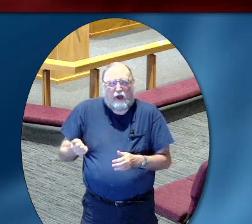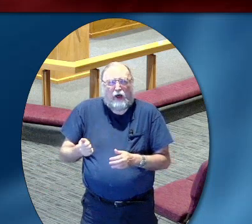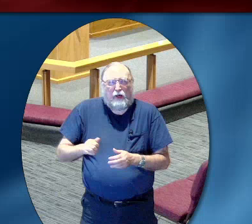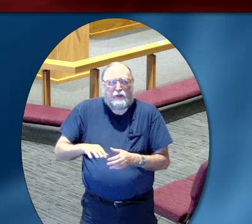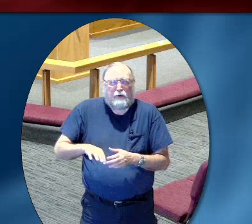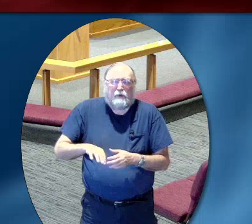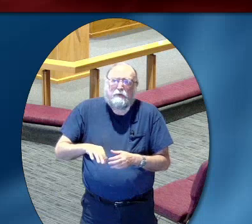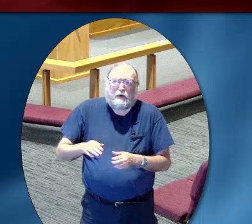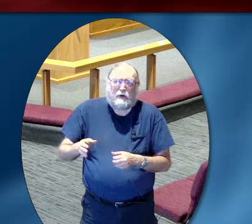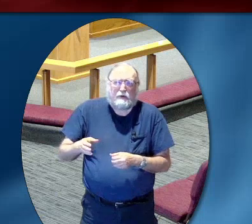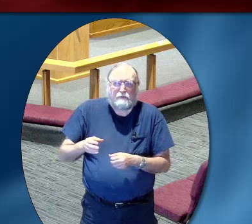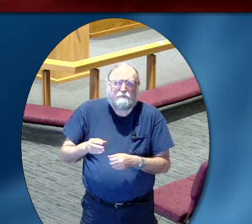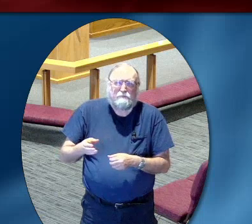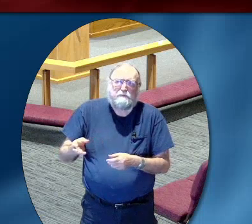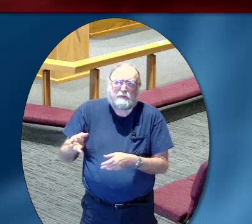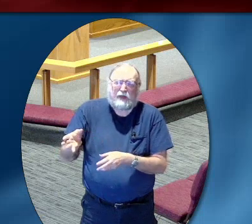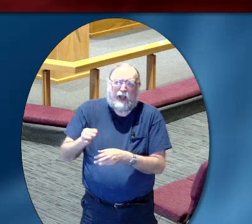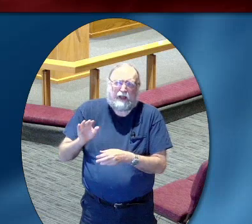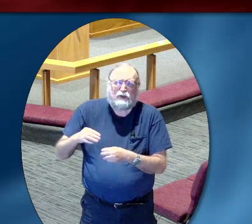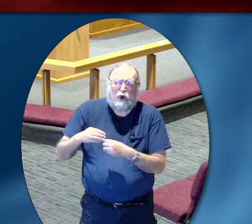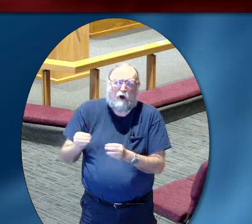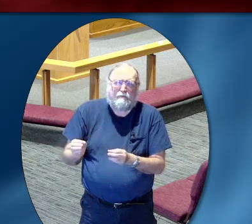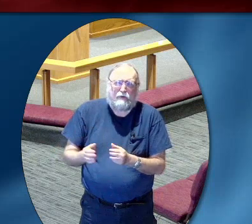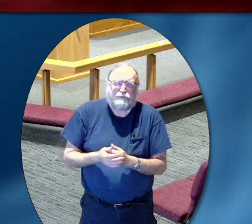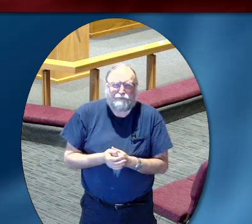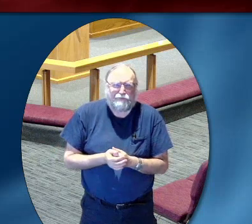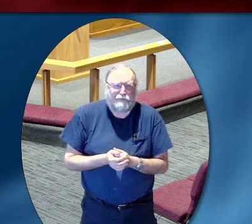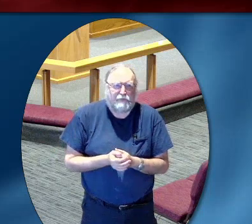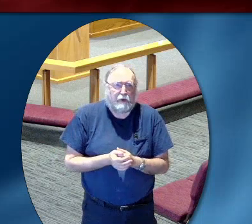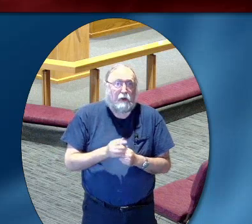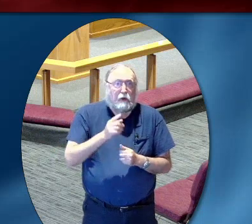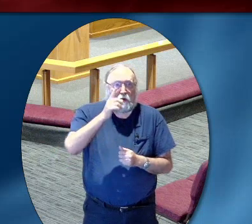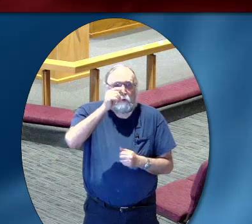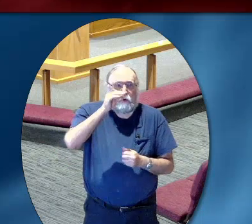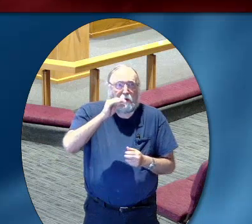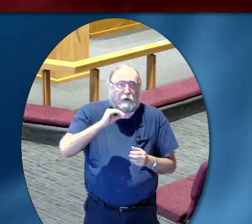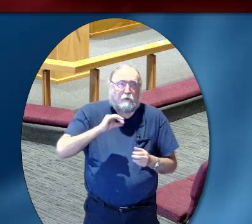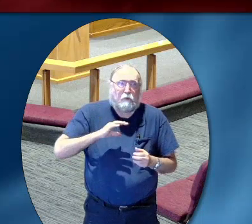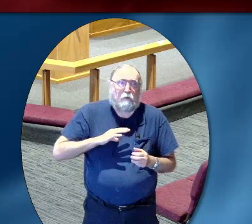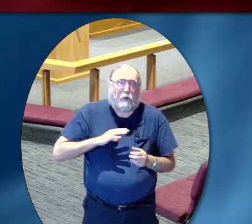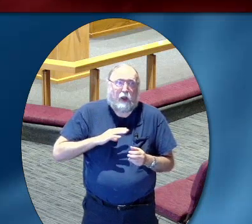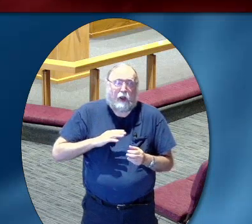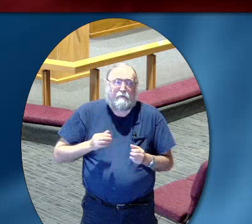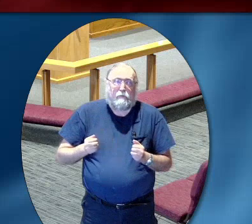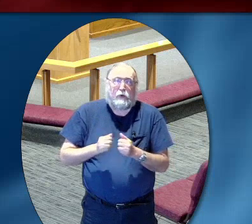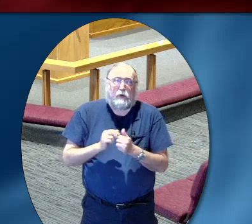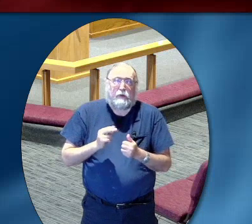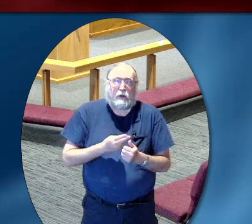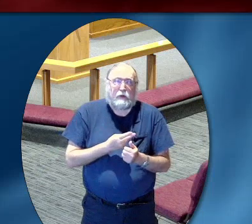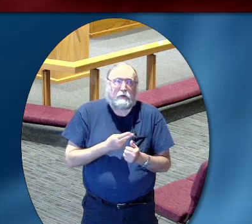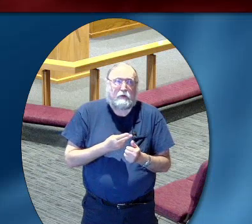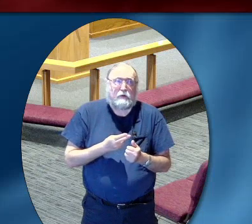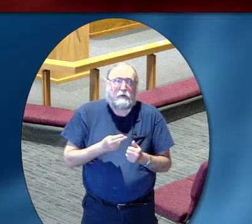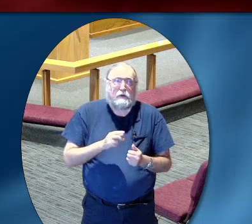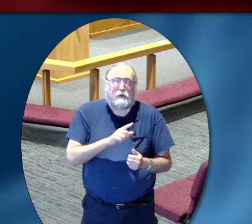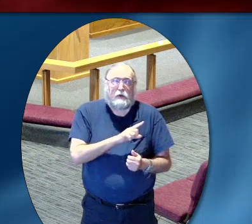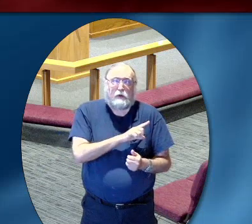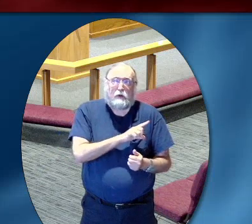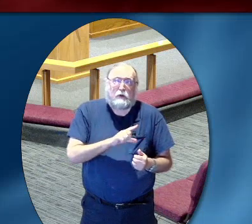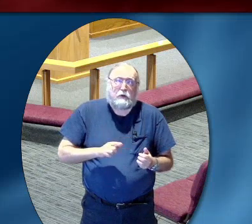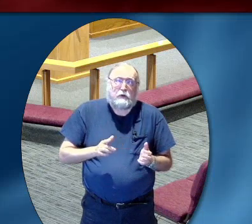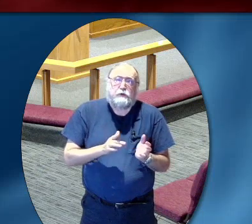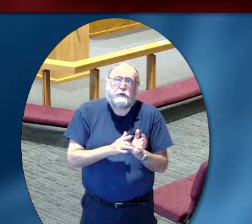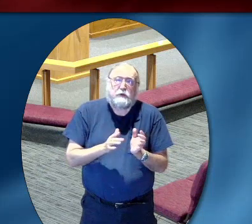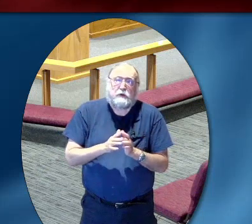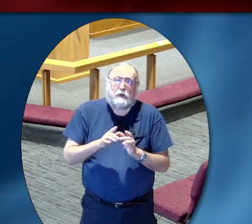office. So one of the men who have accompanied us during all the time that the Lord Jesus went